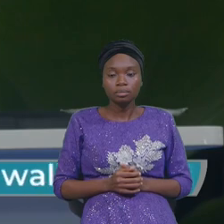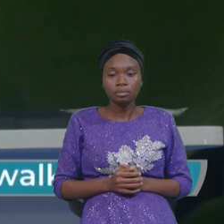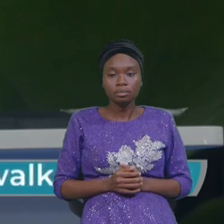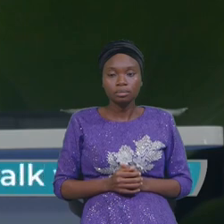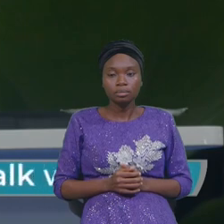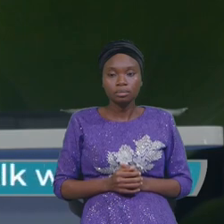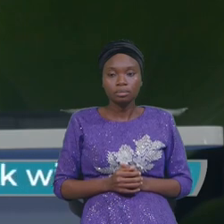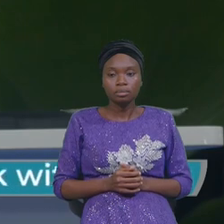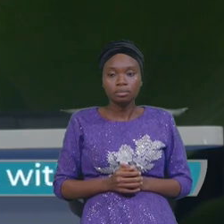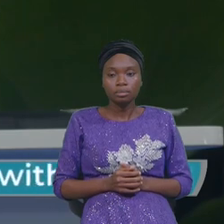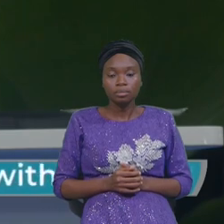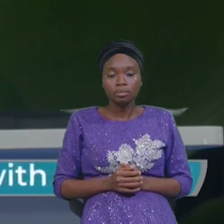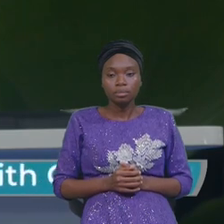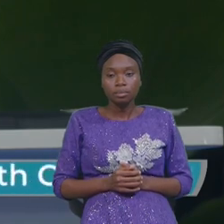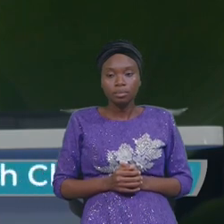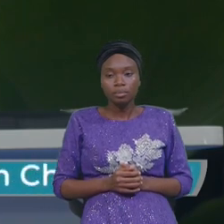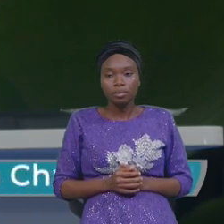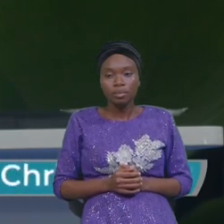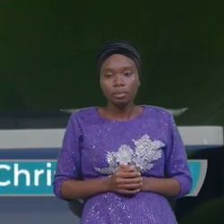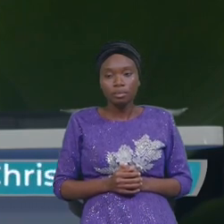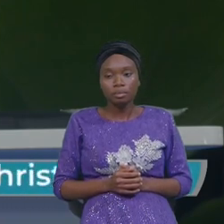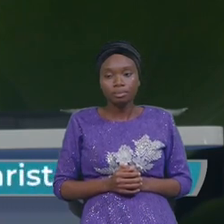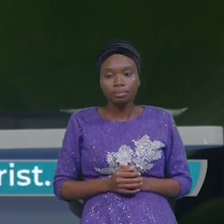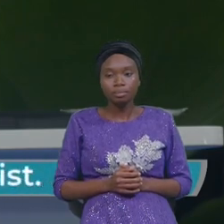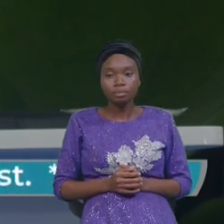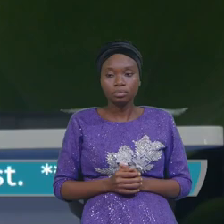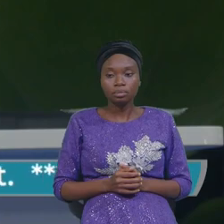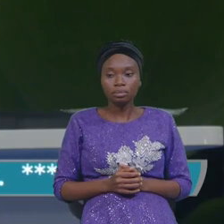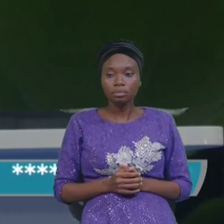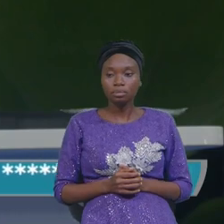if you are true, can you please wave your flag at me?